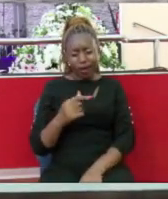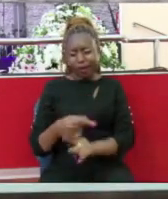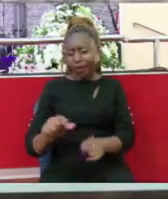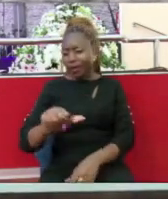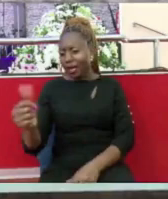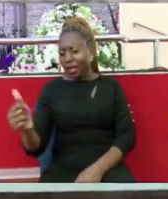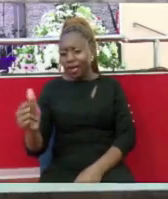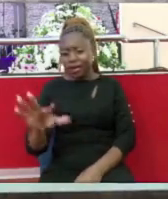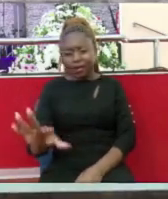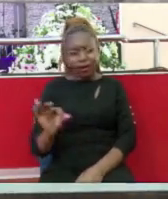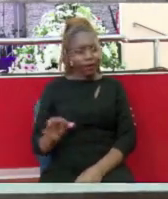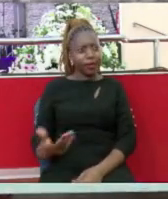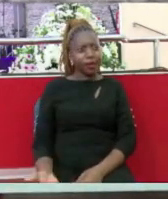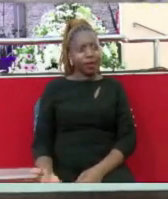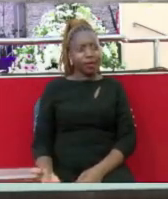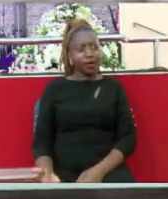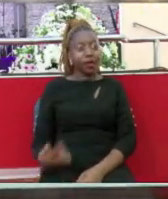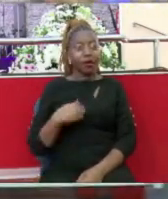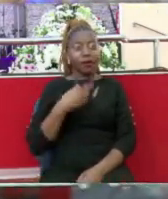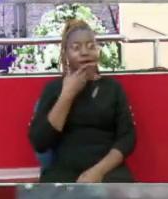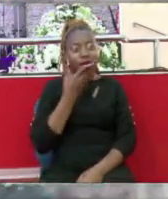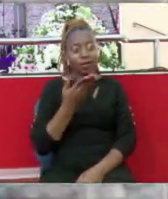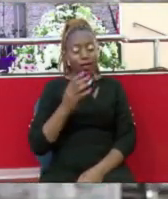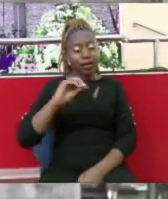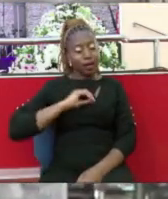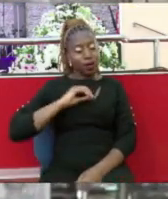not given me. Kwa sababu mwenye mmiliki wa yale maharagwe hajanipa.